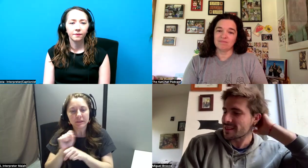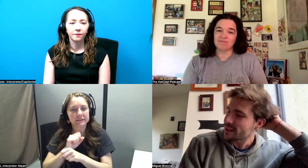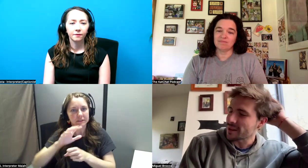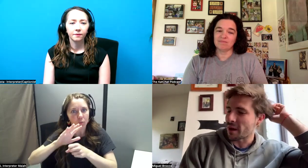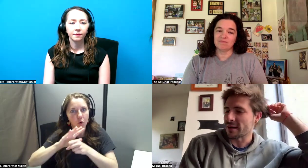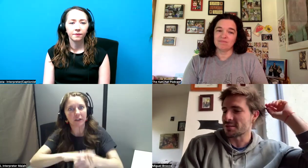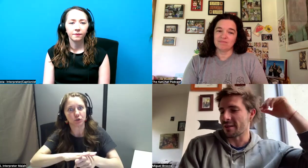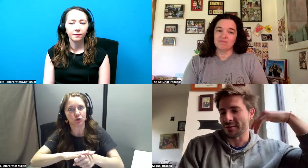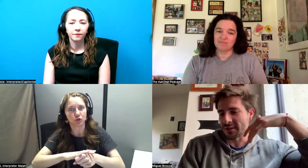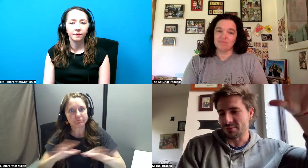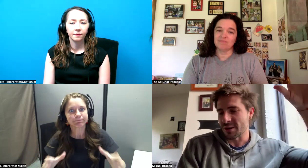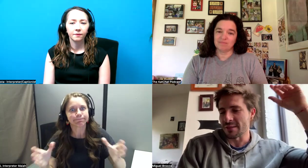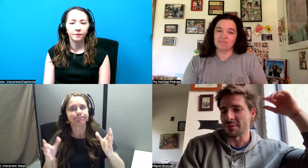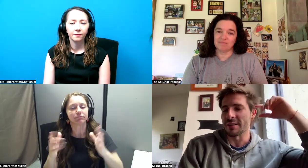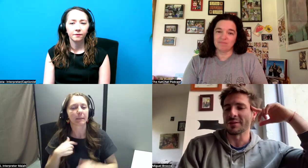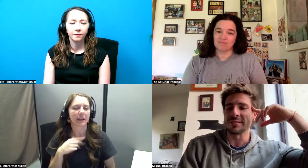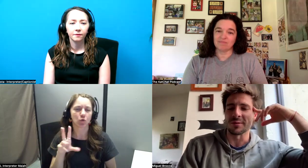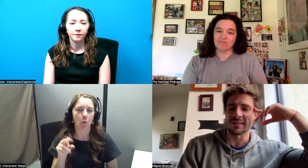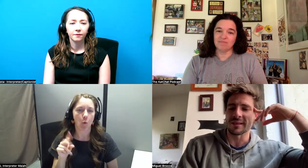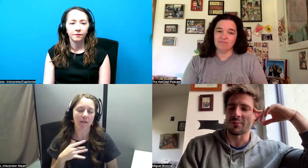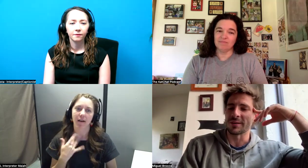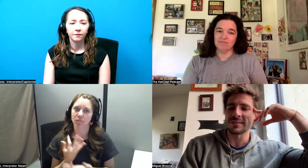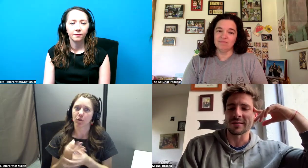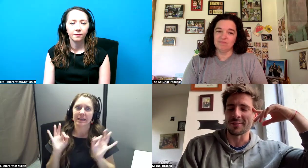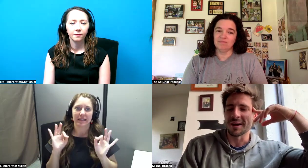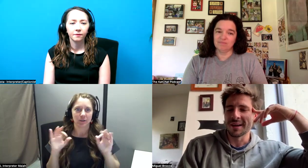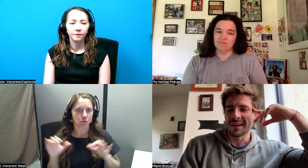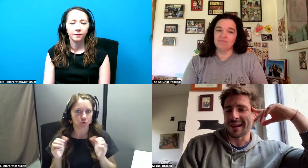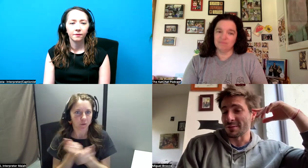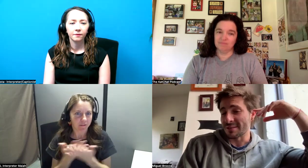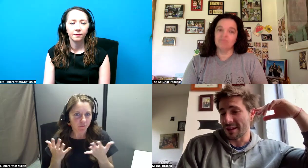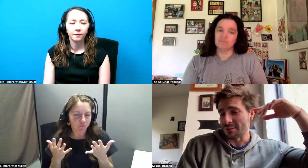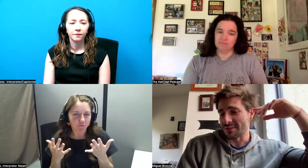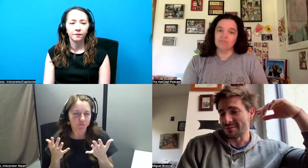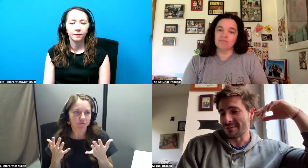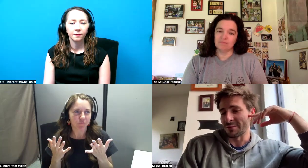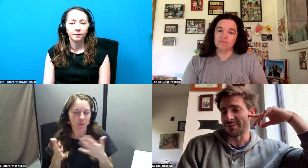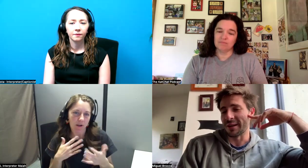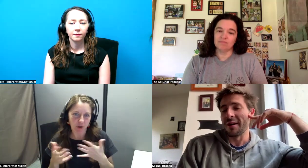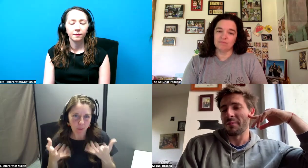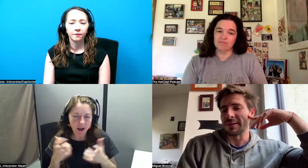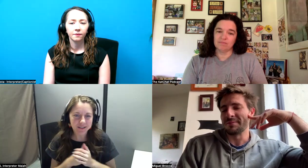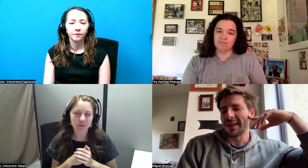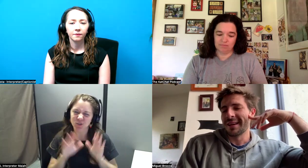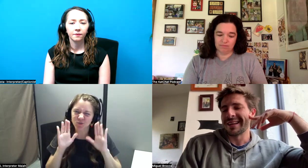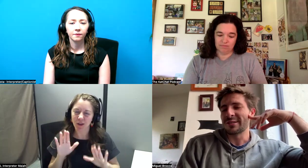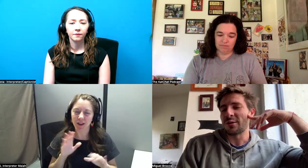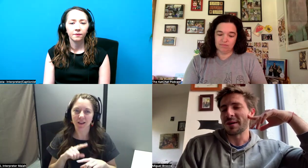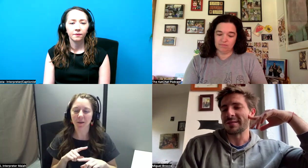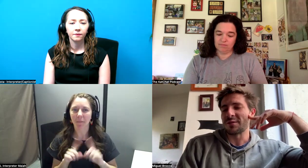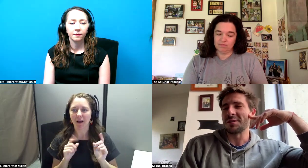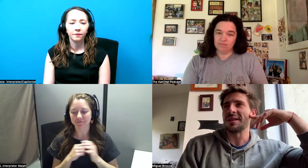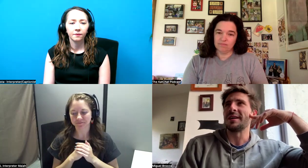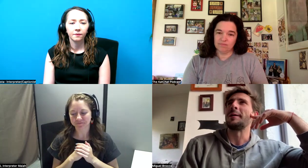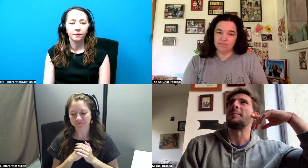on anything. Actually, I felt like really, really free to do anything I wanted. So that was great. But it's